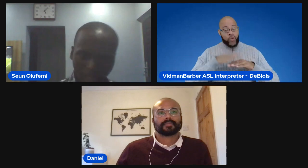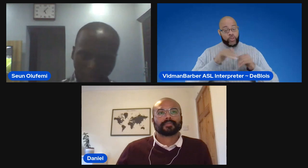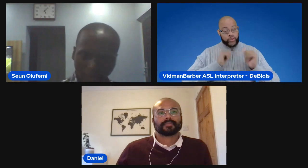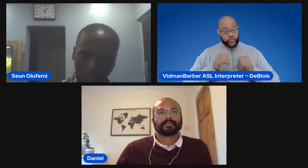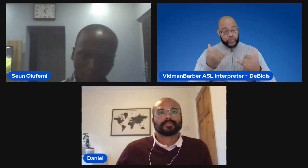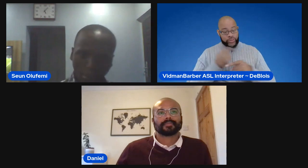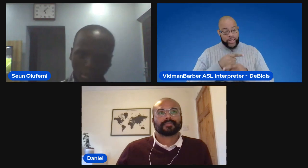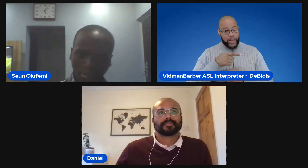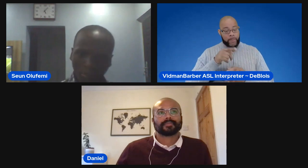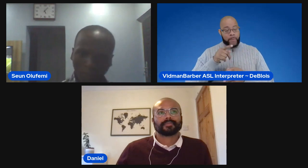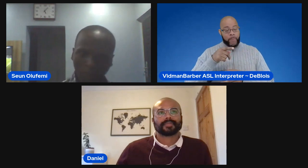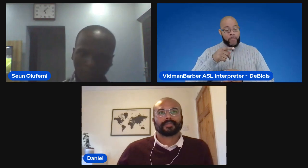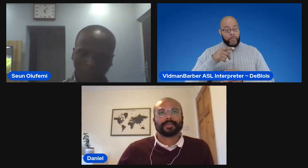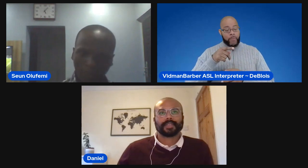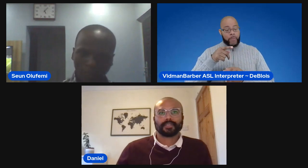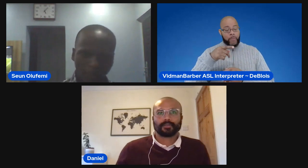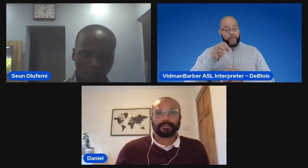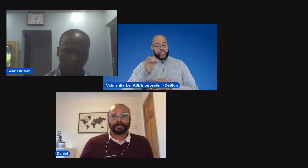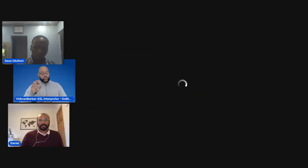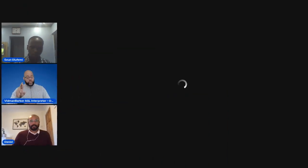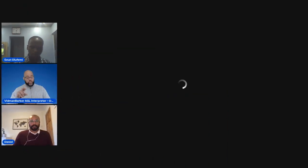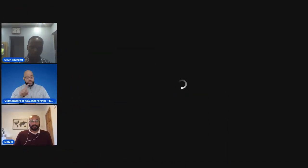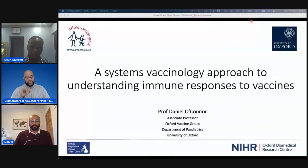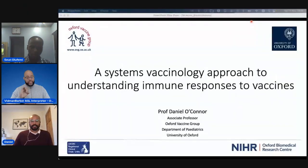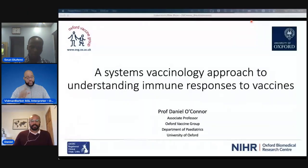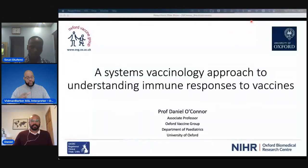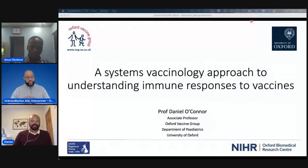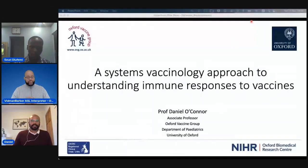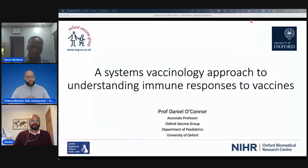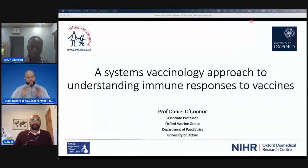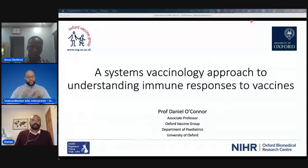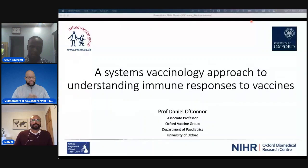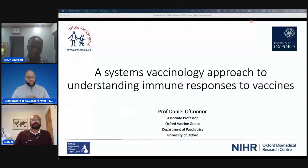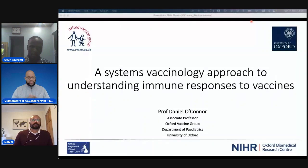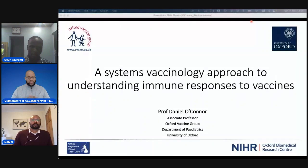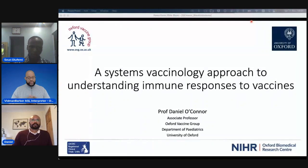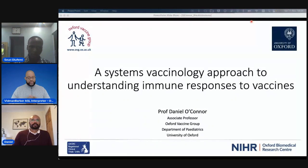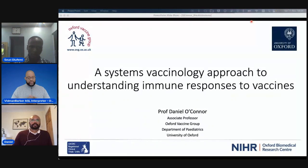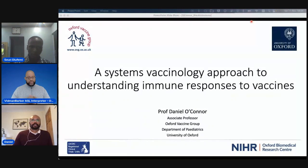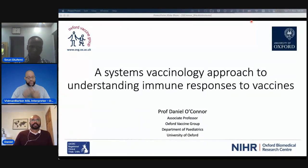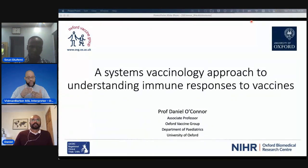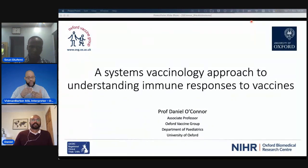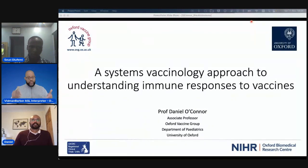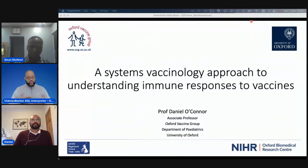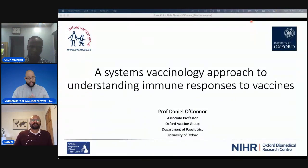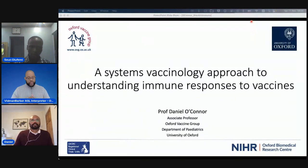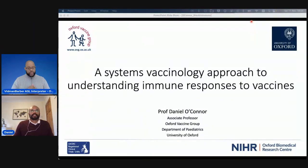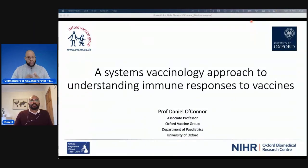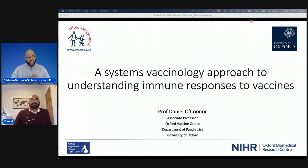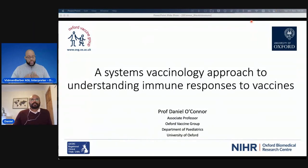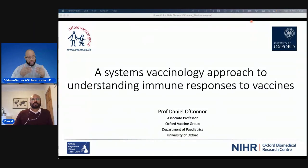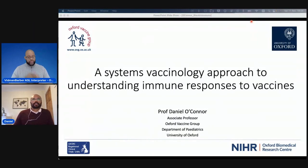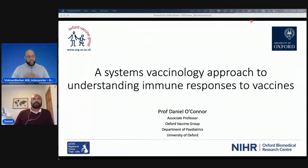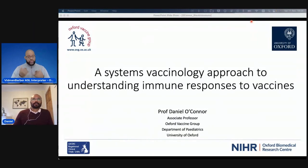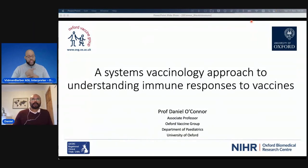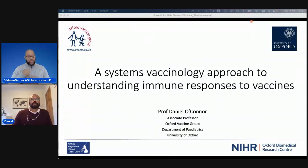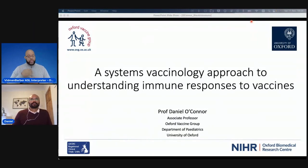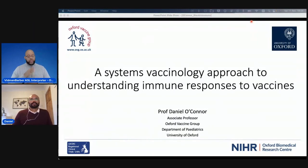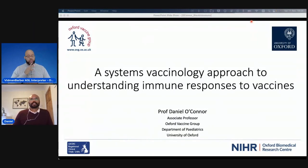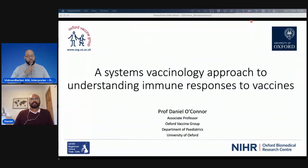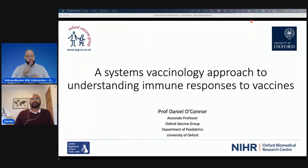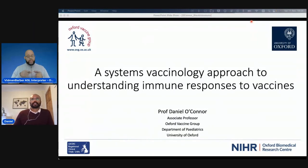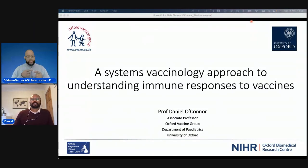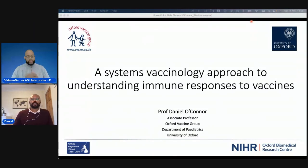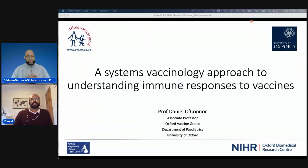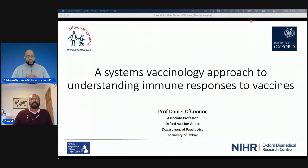Professor Daniel. Thanks, Sean. Thanks for the introduction. So I'll get started. So today I'm going to talk a little bit